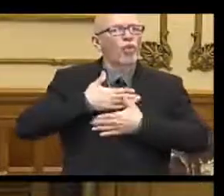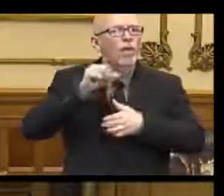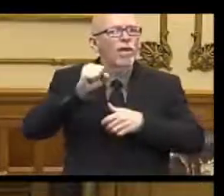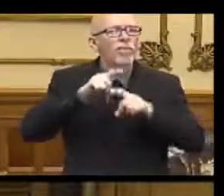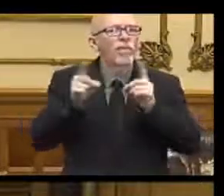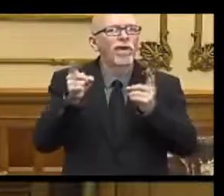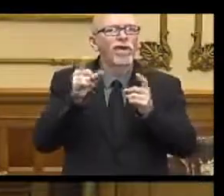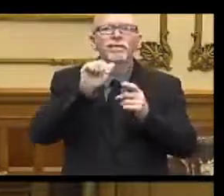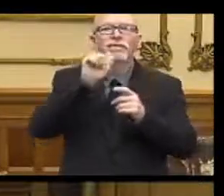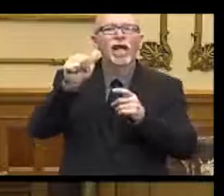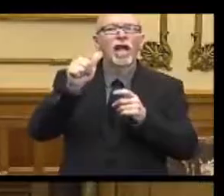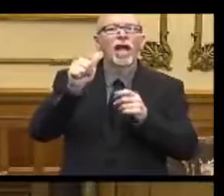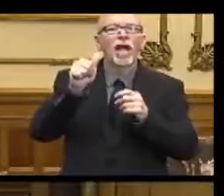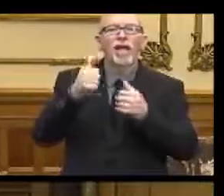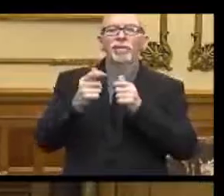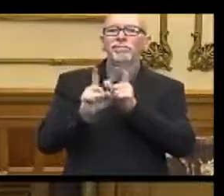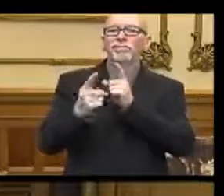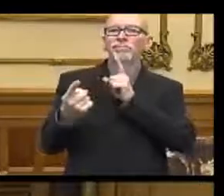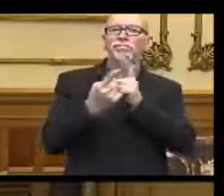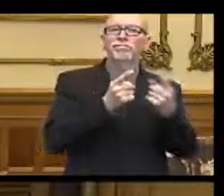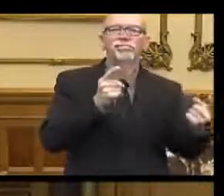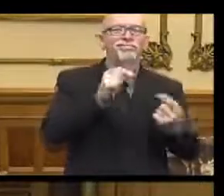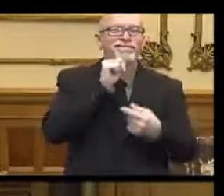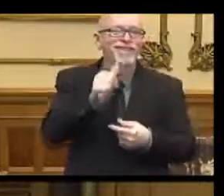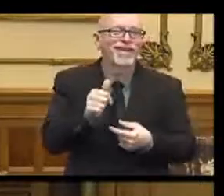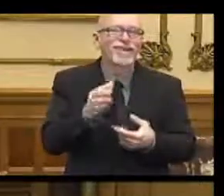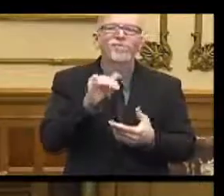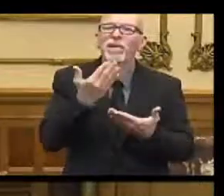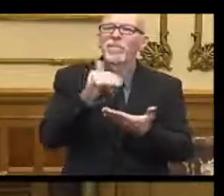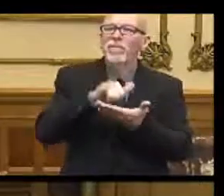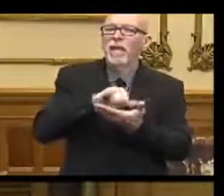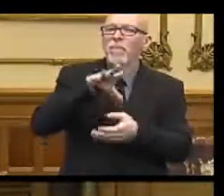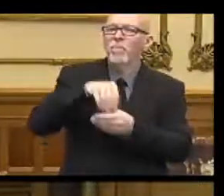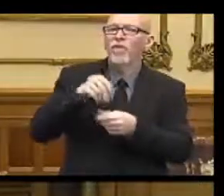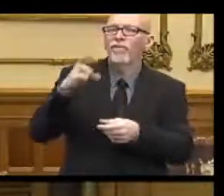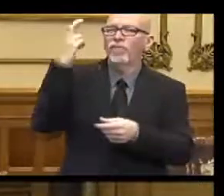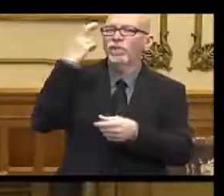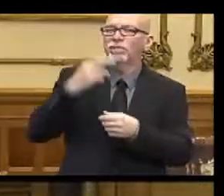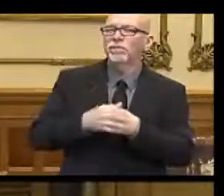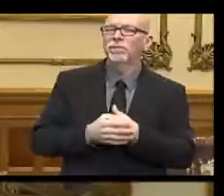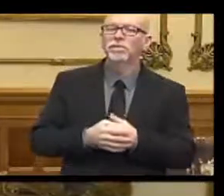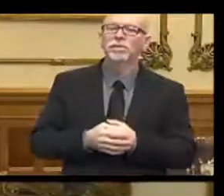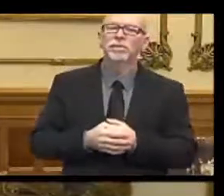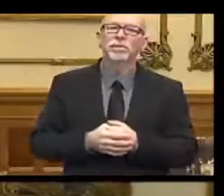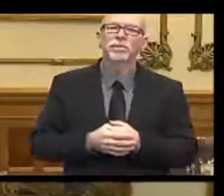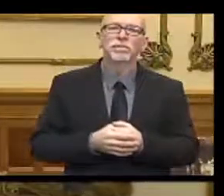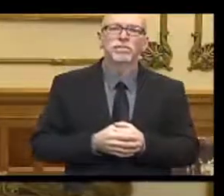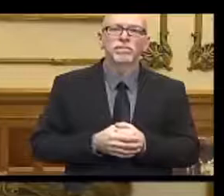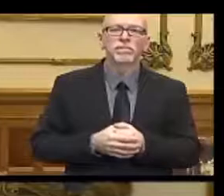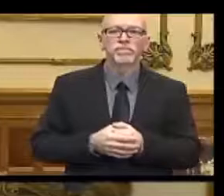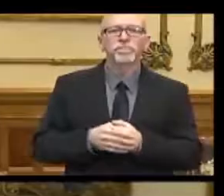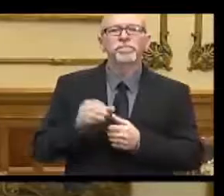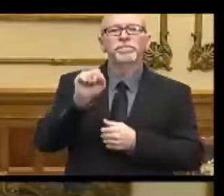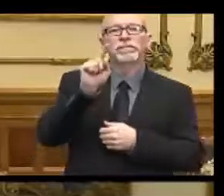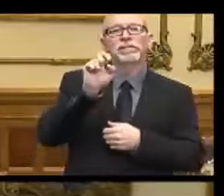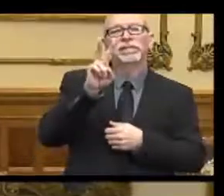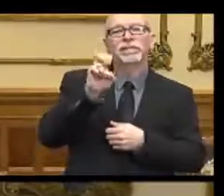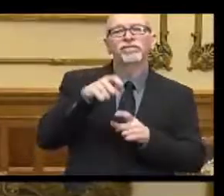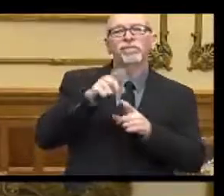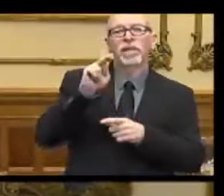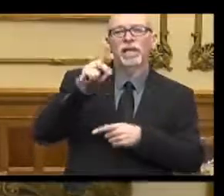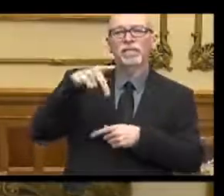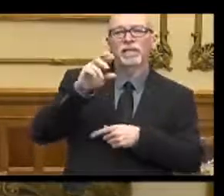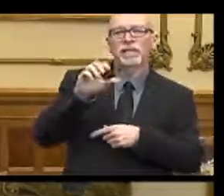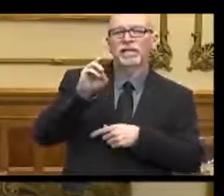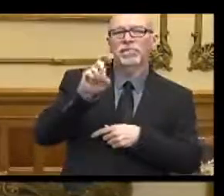necessarily a lot of social distancing. So I think that may be a part of what the concern is. Steve, KPC